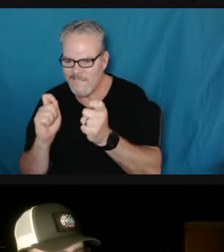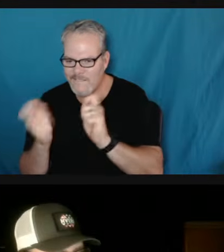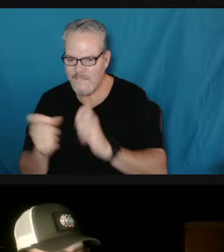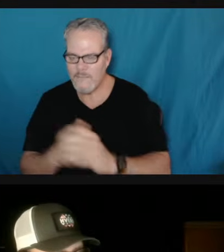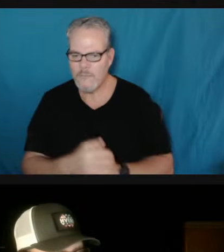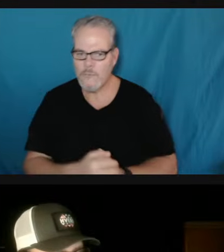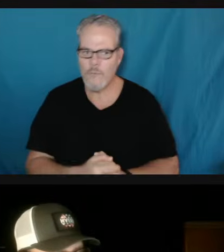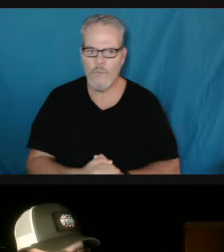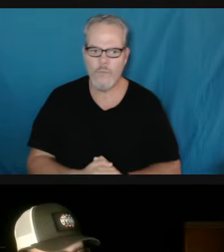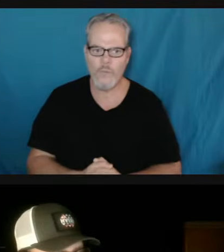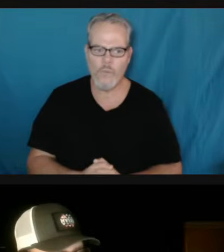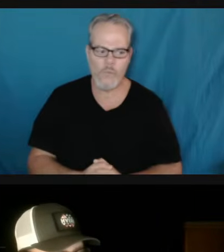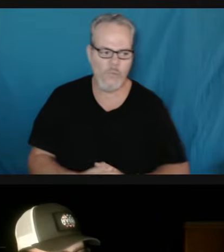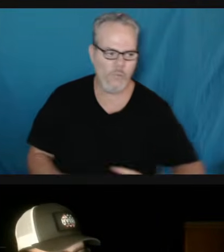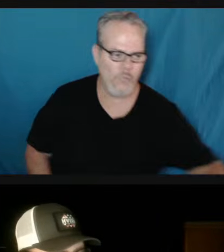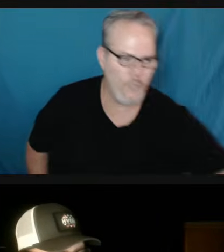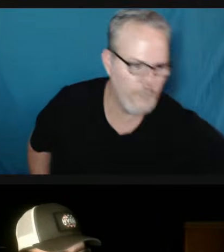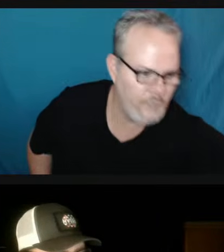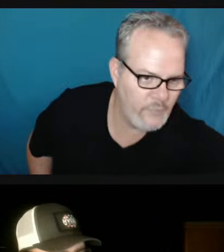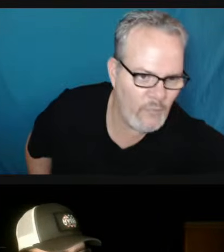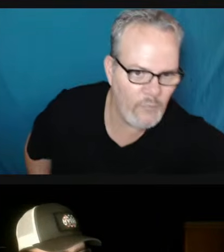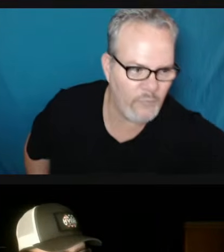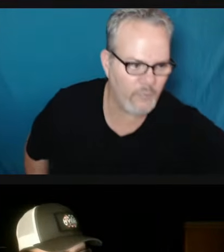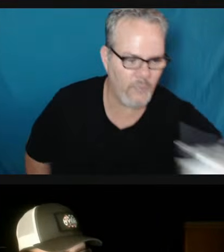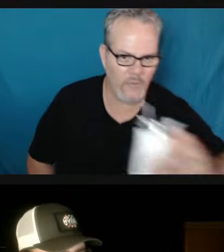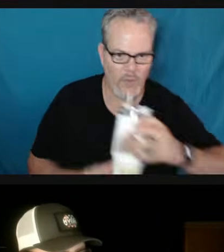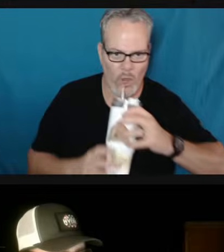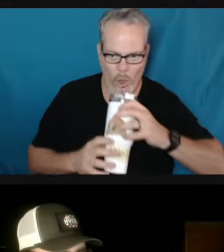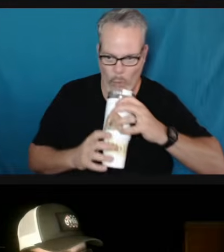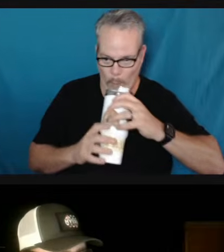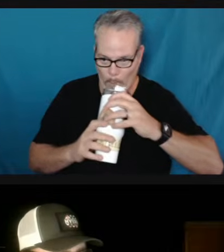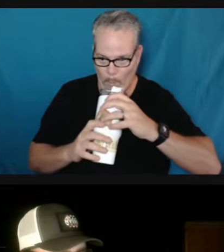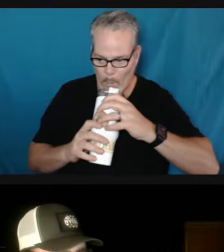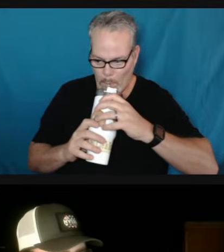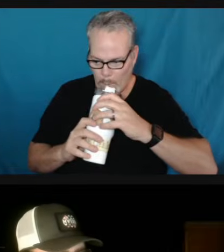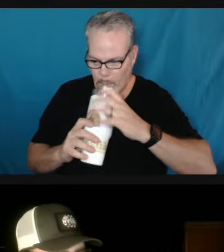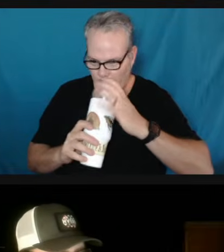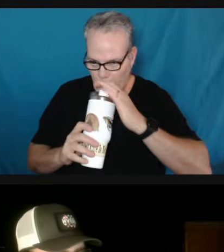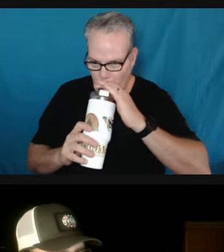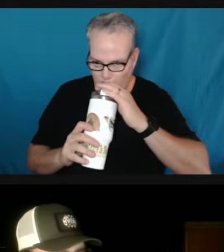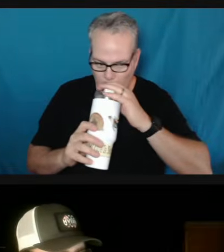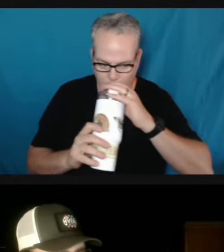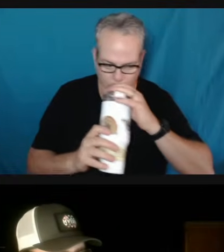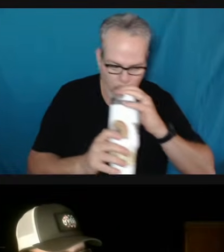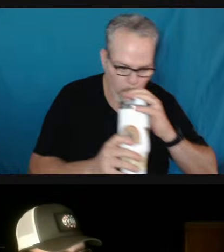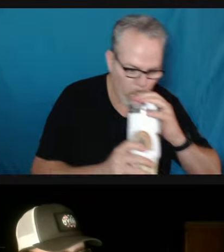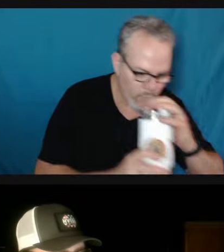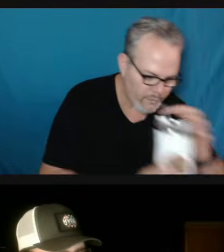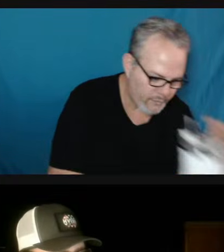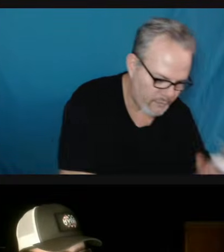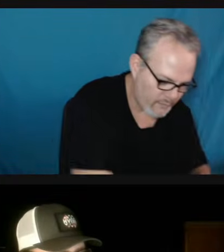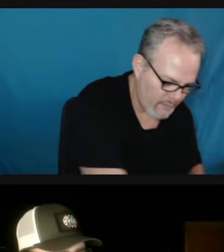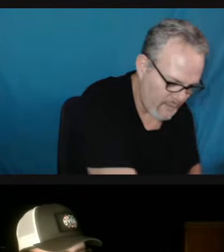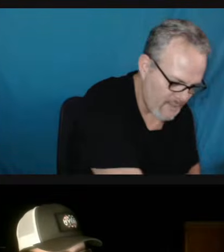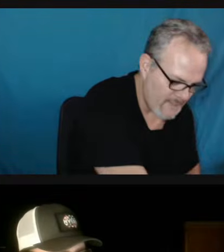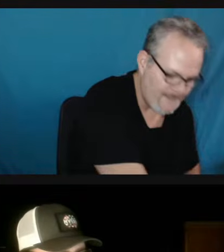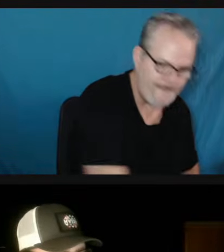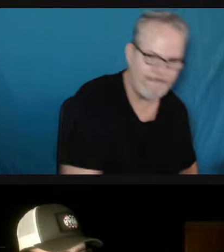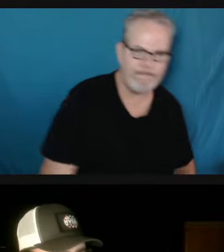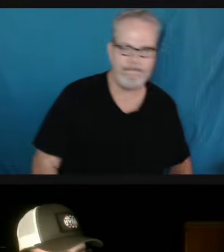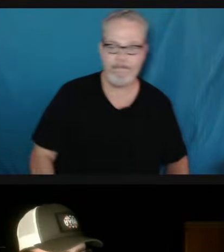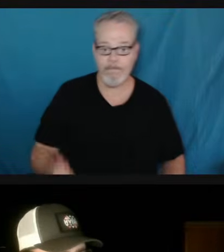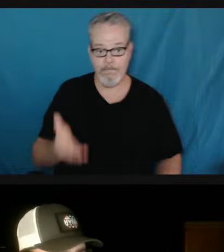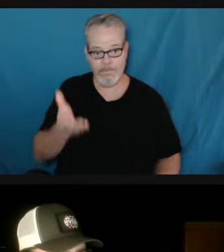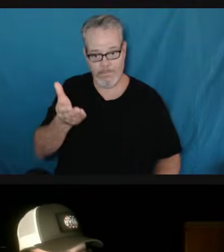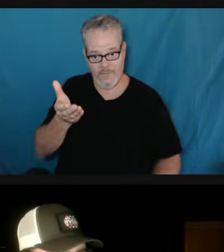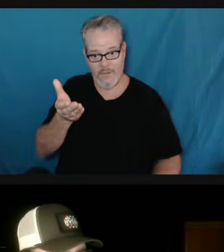right. And to be consistent, let's put the satellite view back there again as well. So here we are, 1 week of earthquakes.